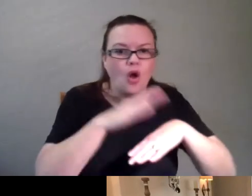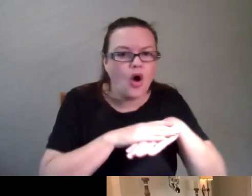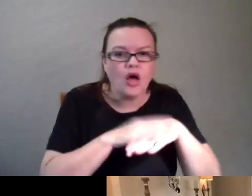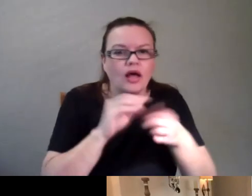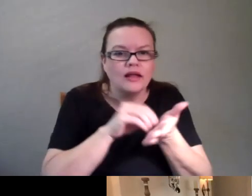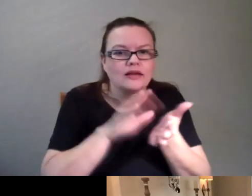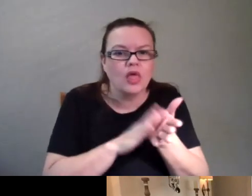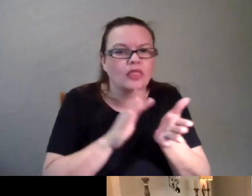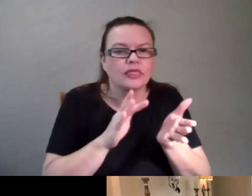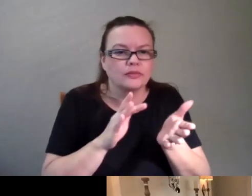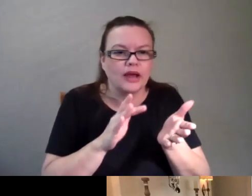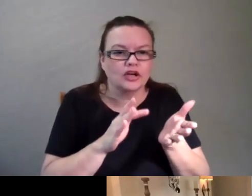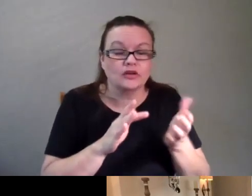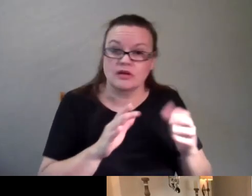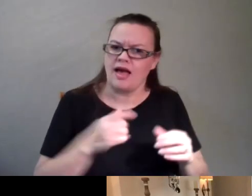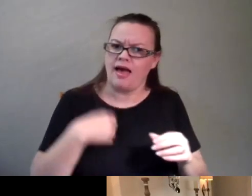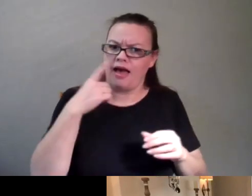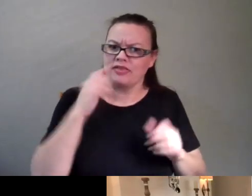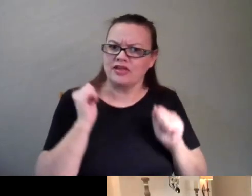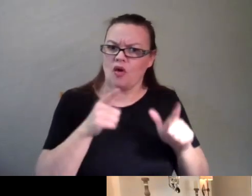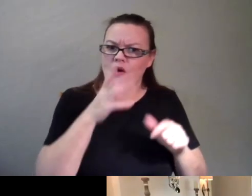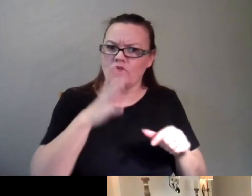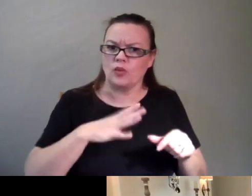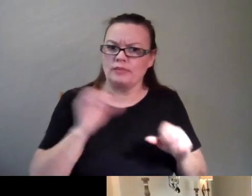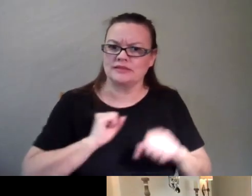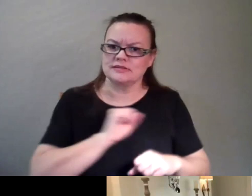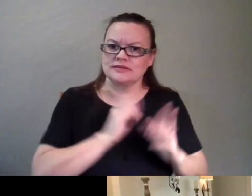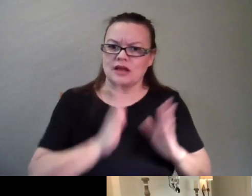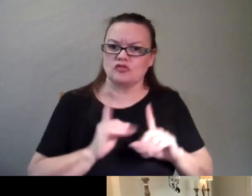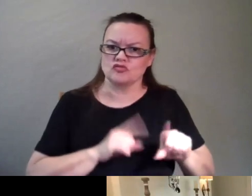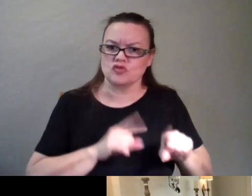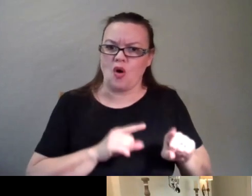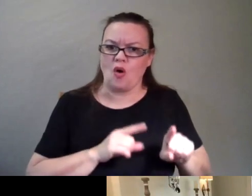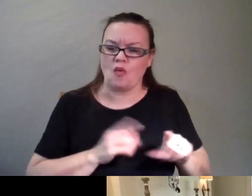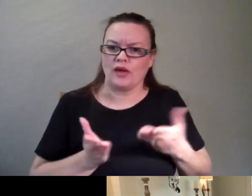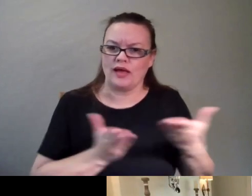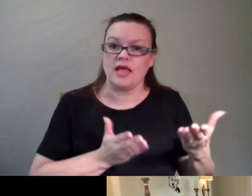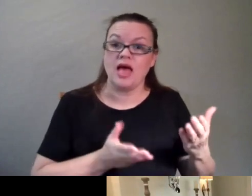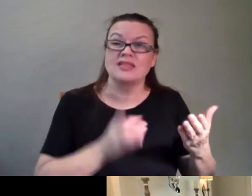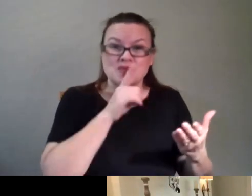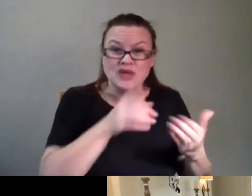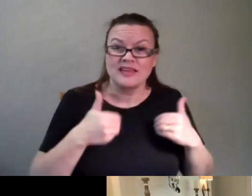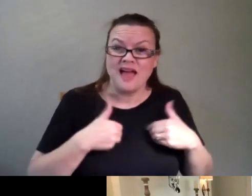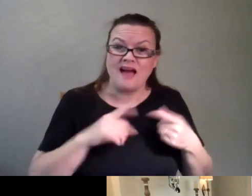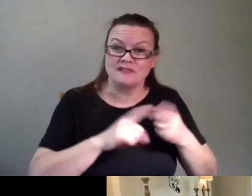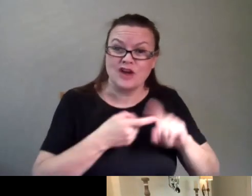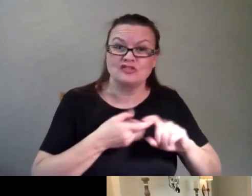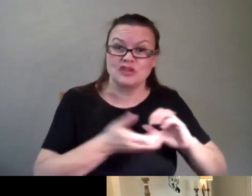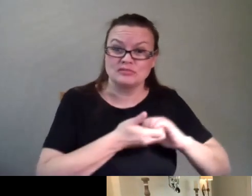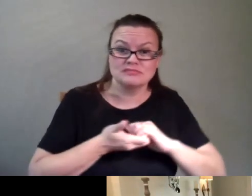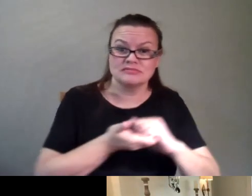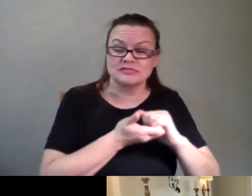all the senators attend, if not all of them. And it's been a way to form the kinds of friendships that can, and